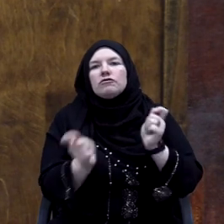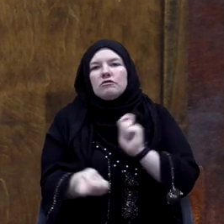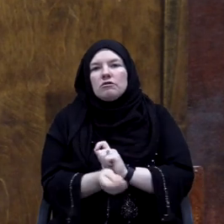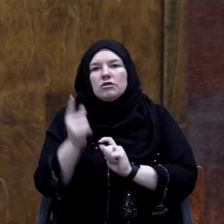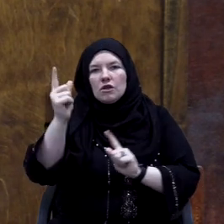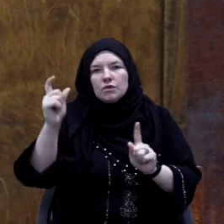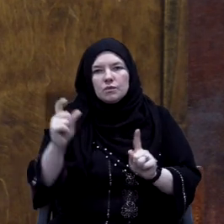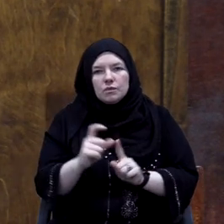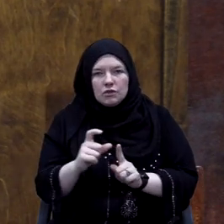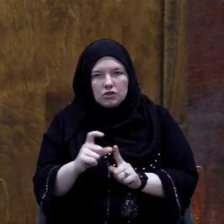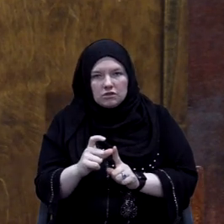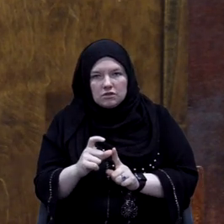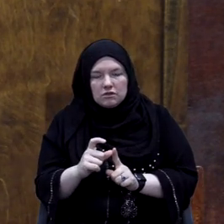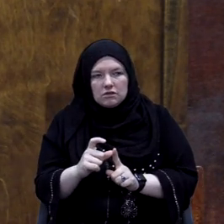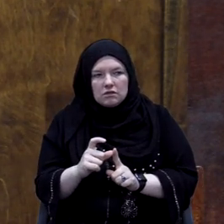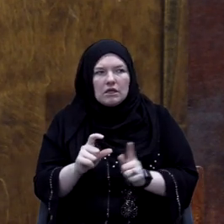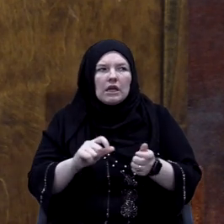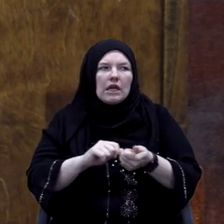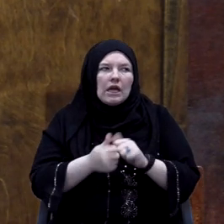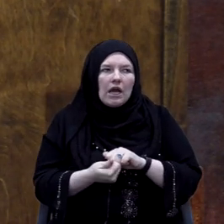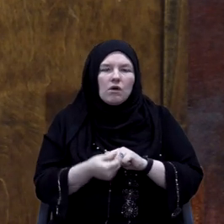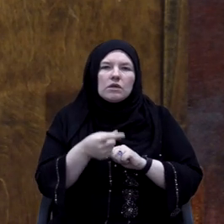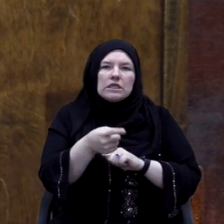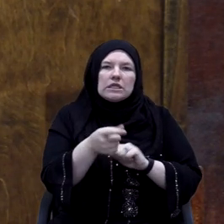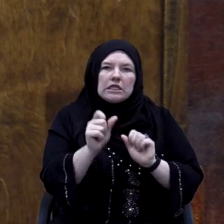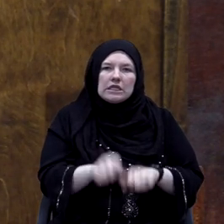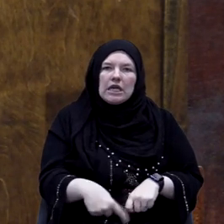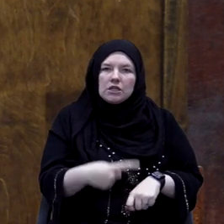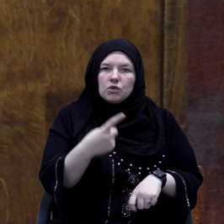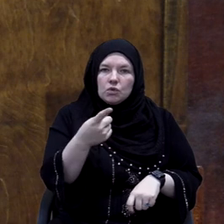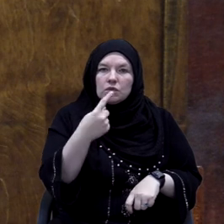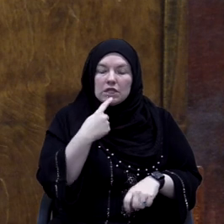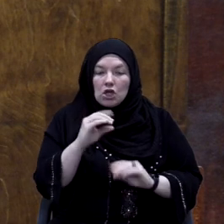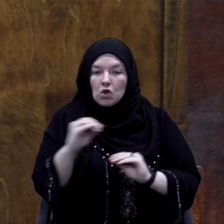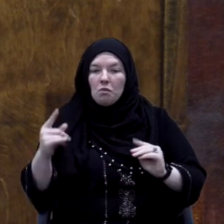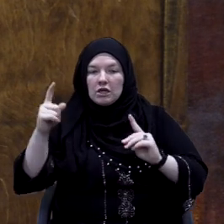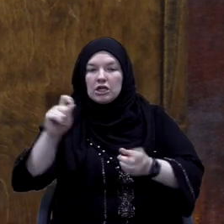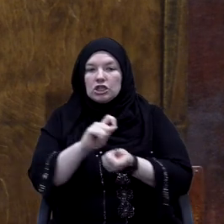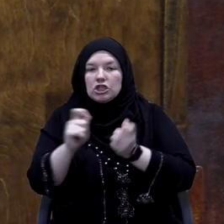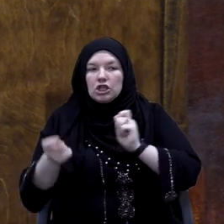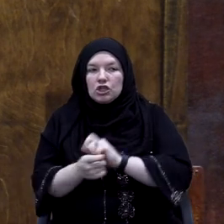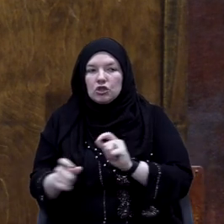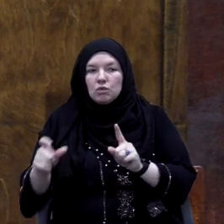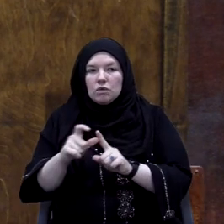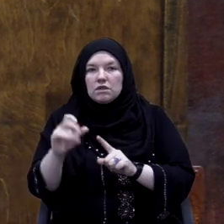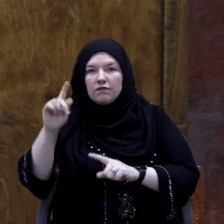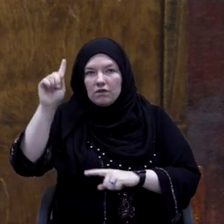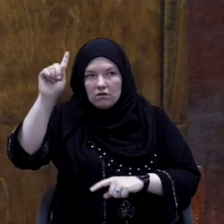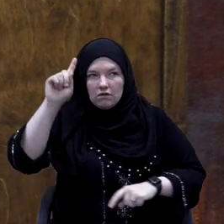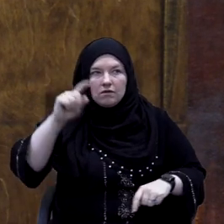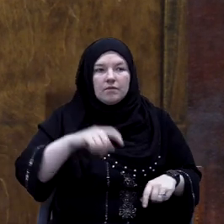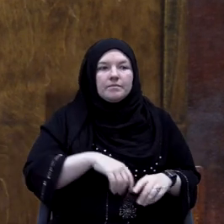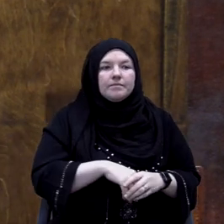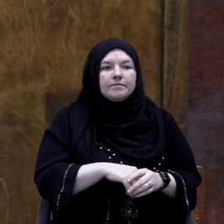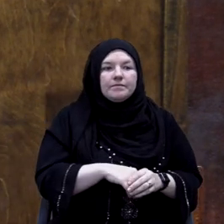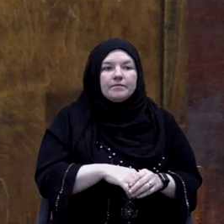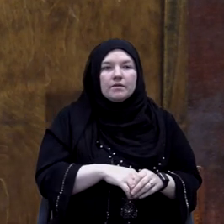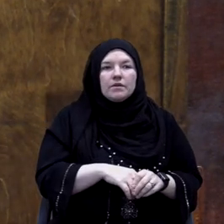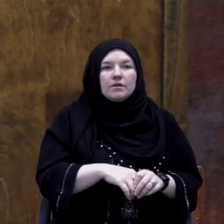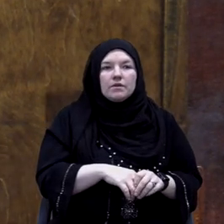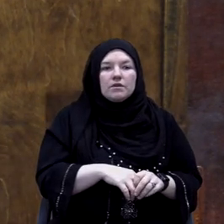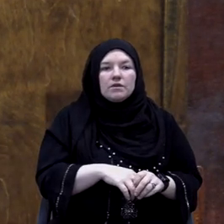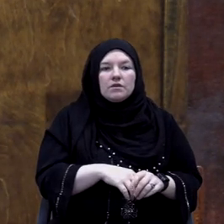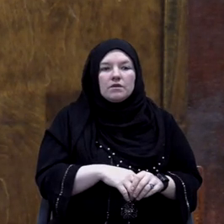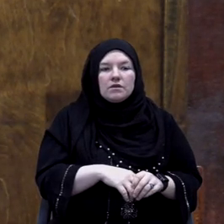Allah. How could you reconcile this? This was Kalamullah, right? You claim it